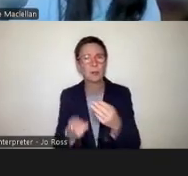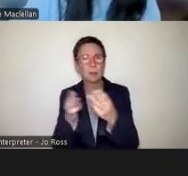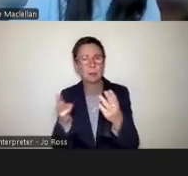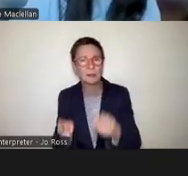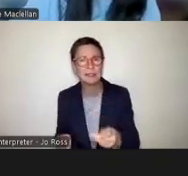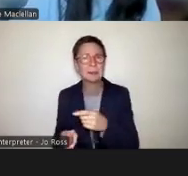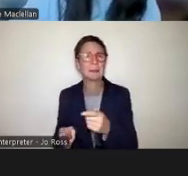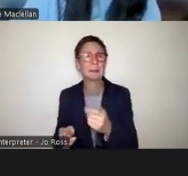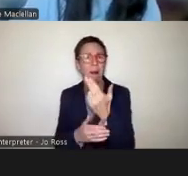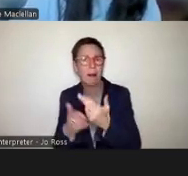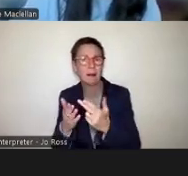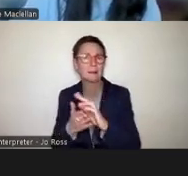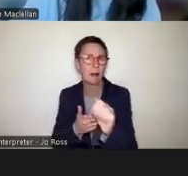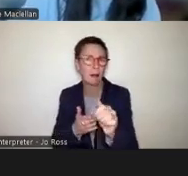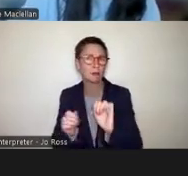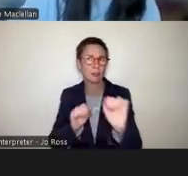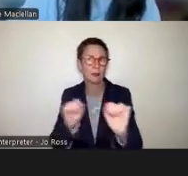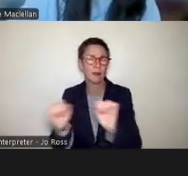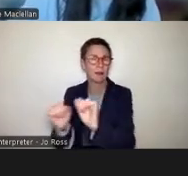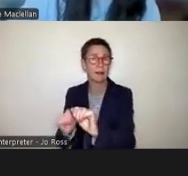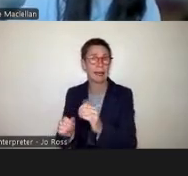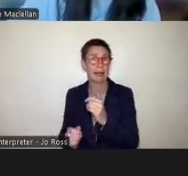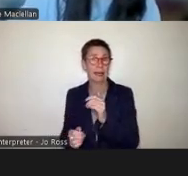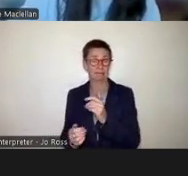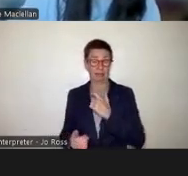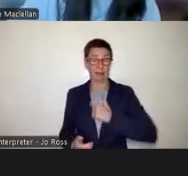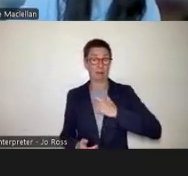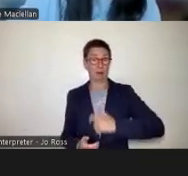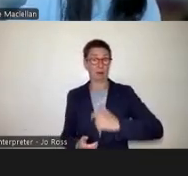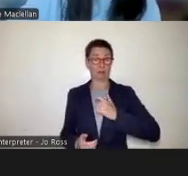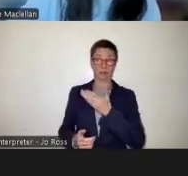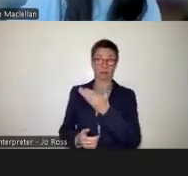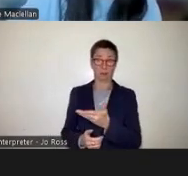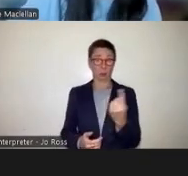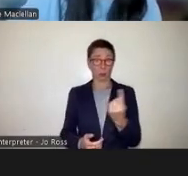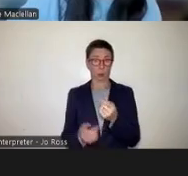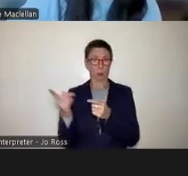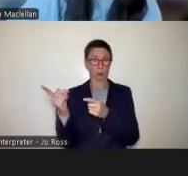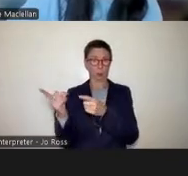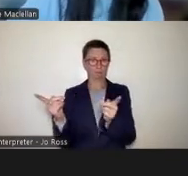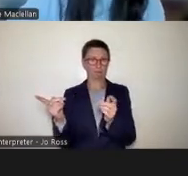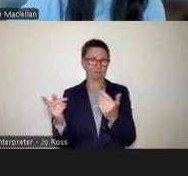accessing arts and culture in person in our communities.